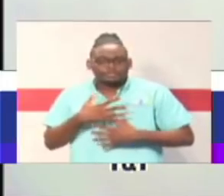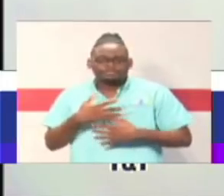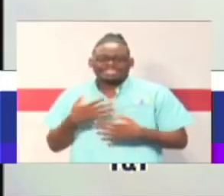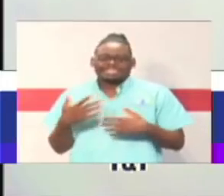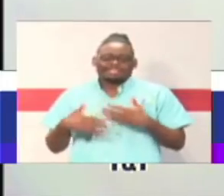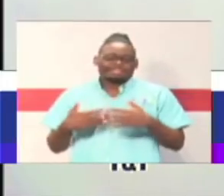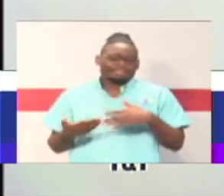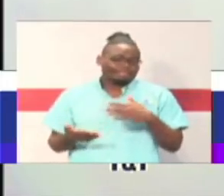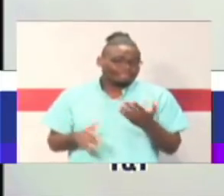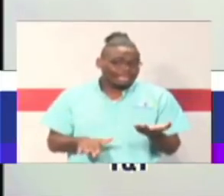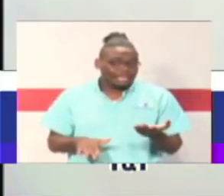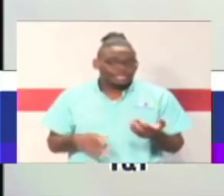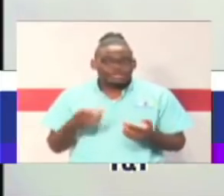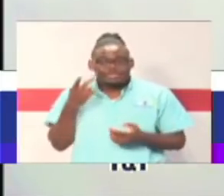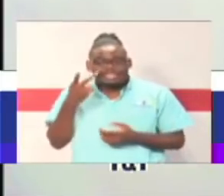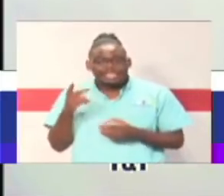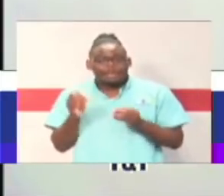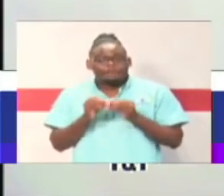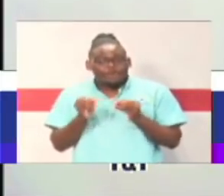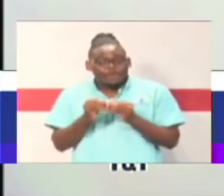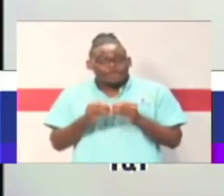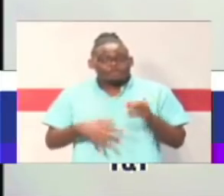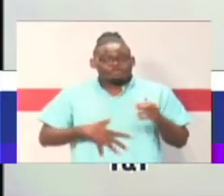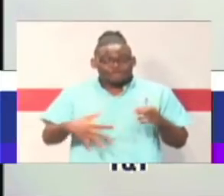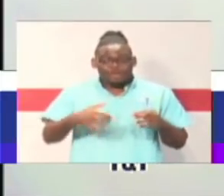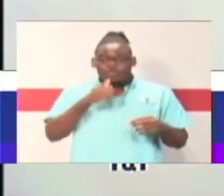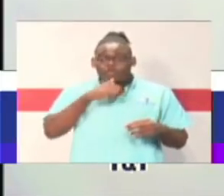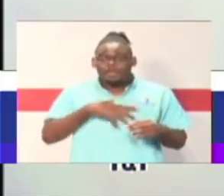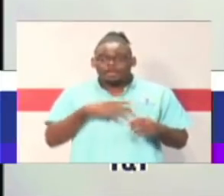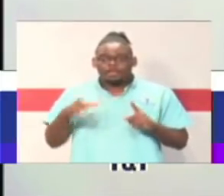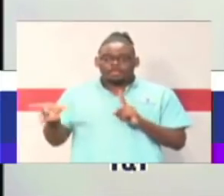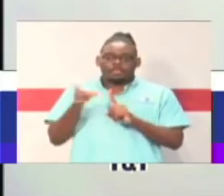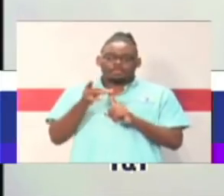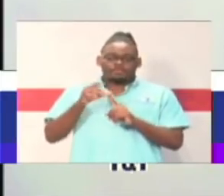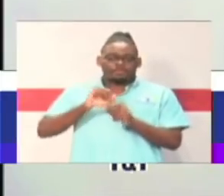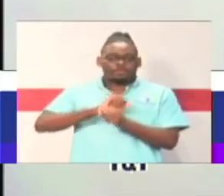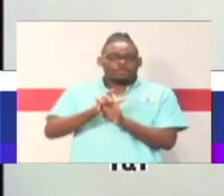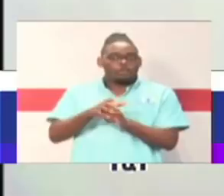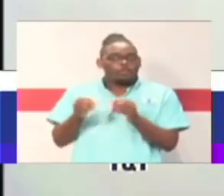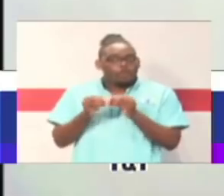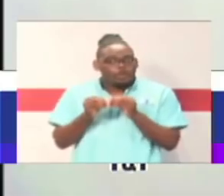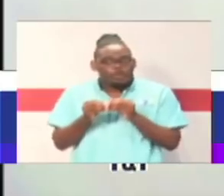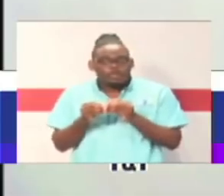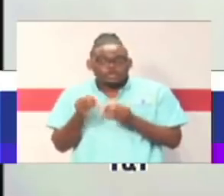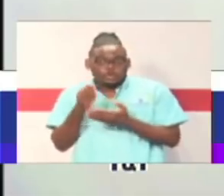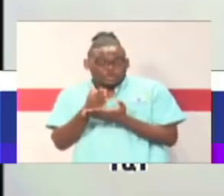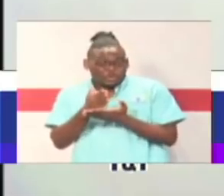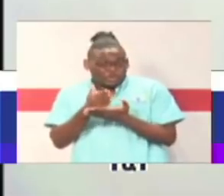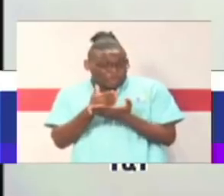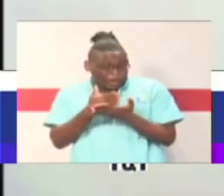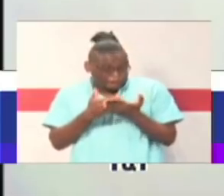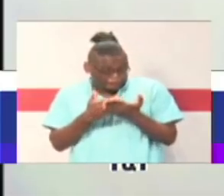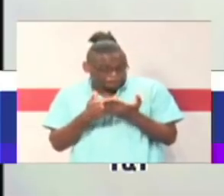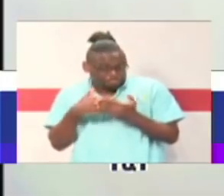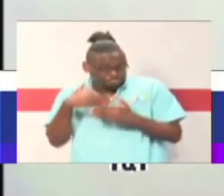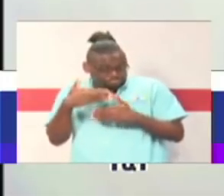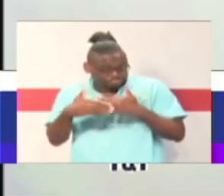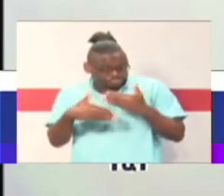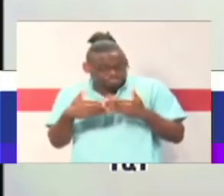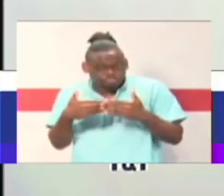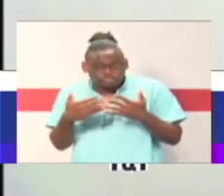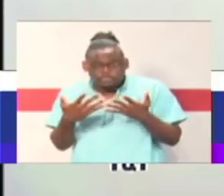number of pregnant women testing positive for COVID, some with complications like preterm labor,